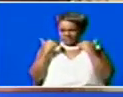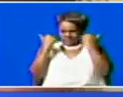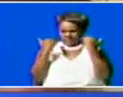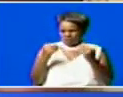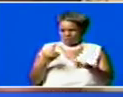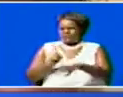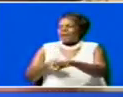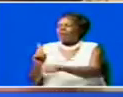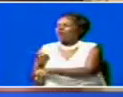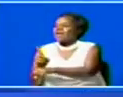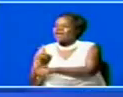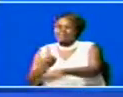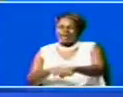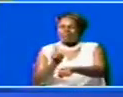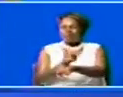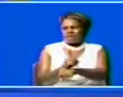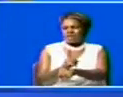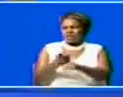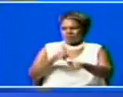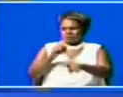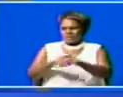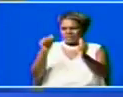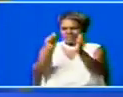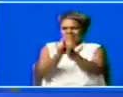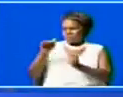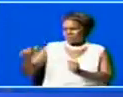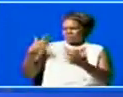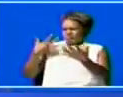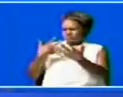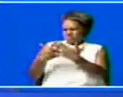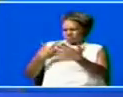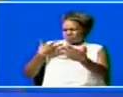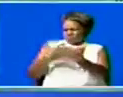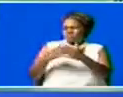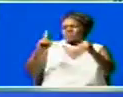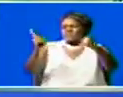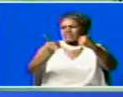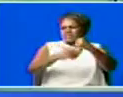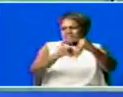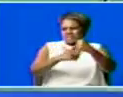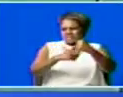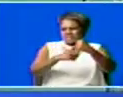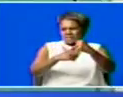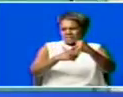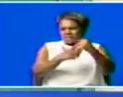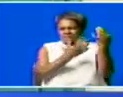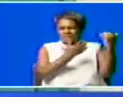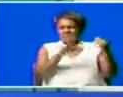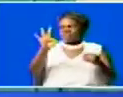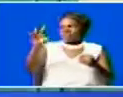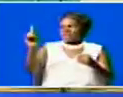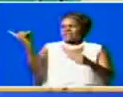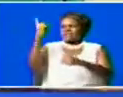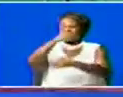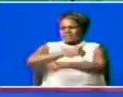like, what time? From that 10 a.m., we were still in prison until 6 in the evening. Before long, the expected 30 days